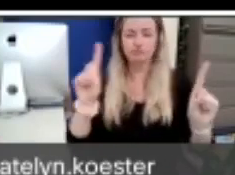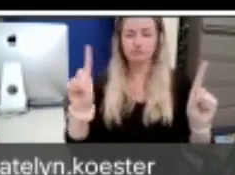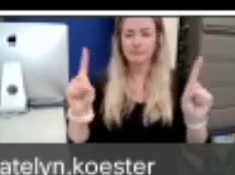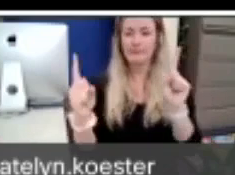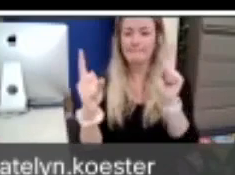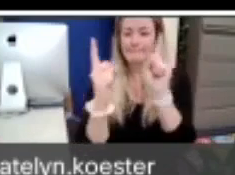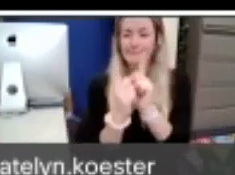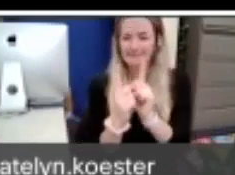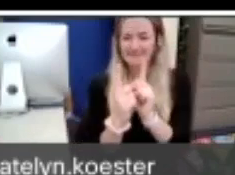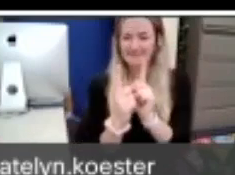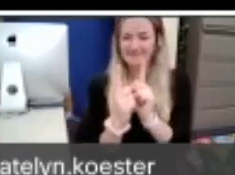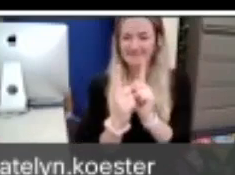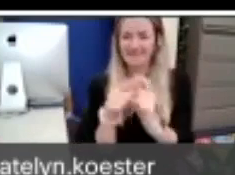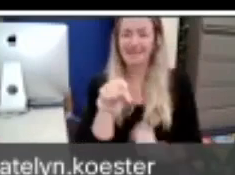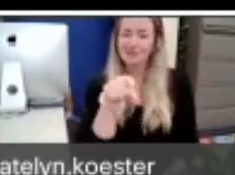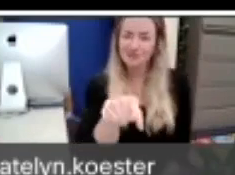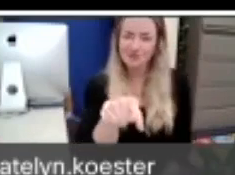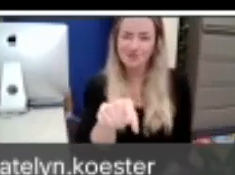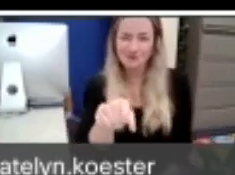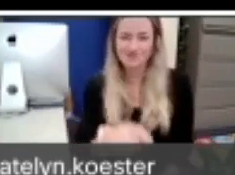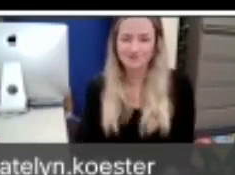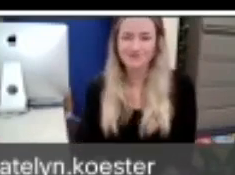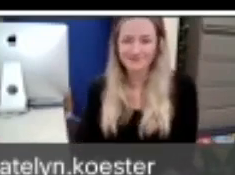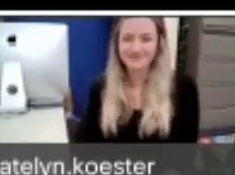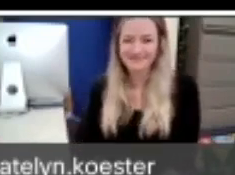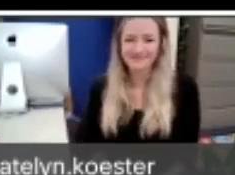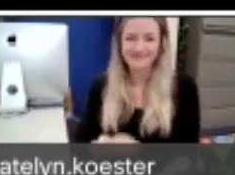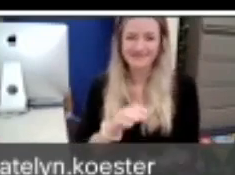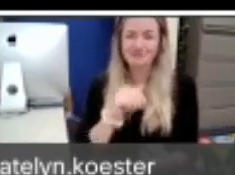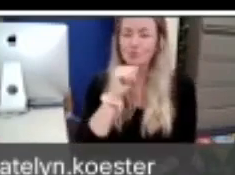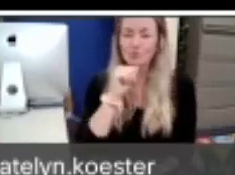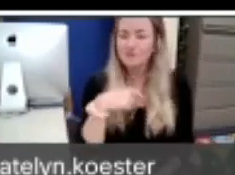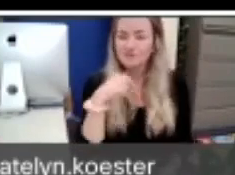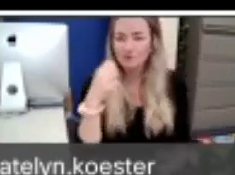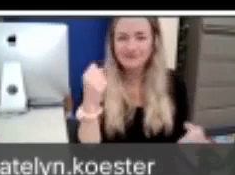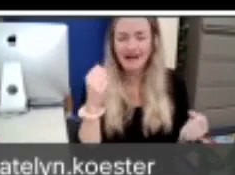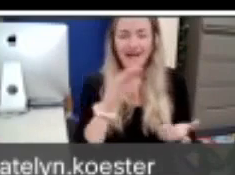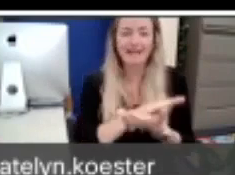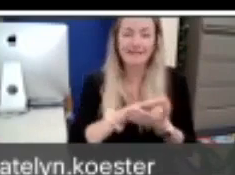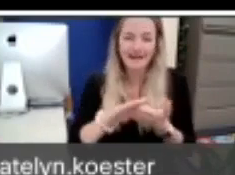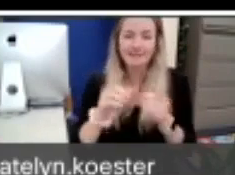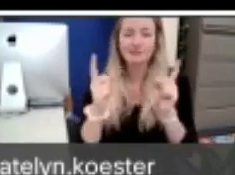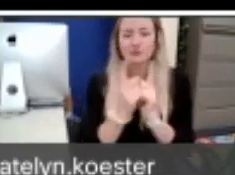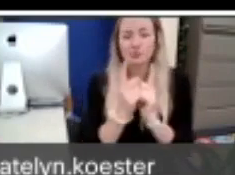So these show like your people. Those are like the persons. So like nice, meet you.